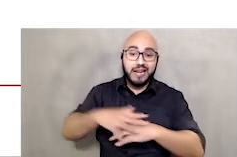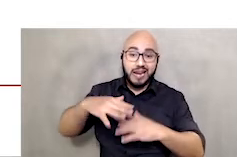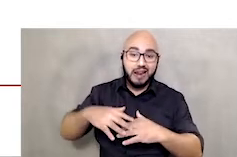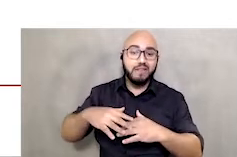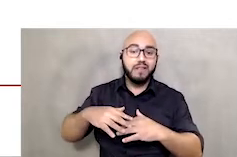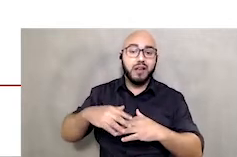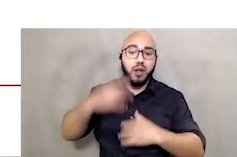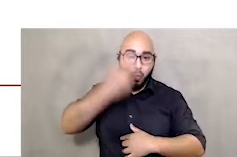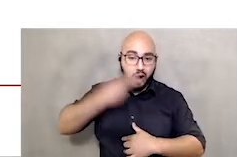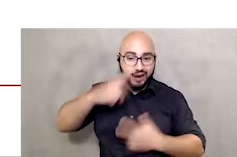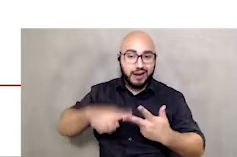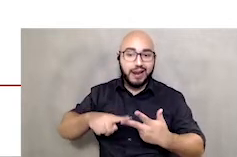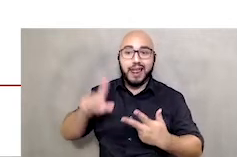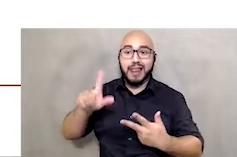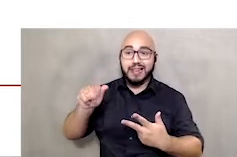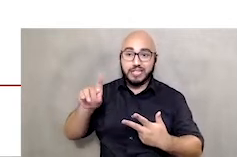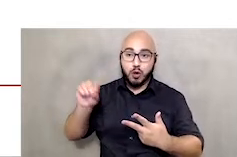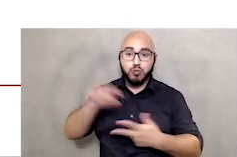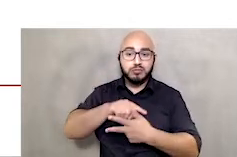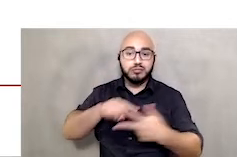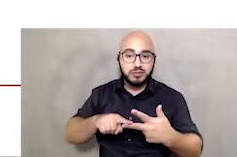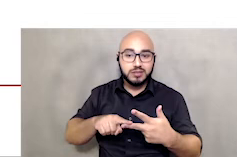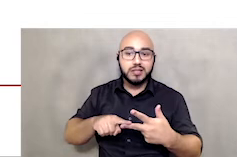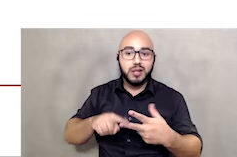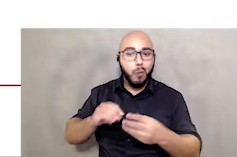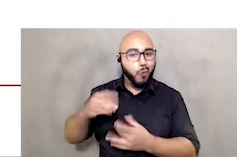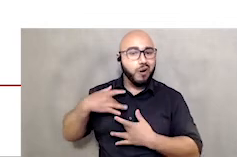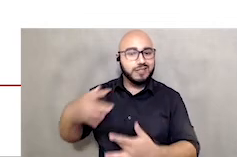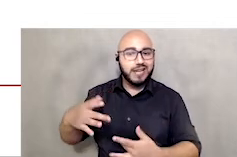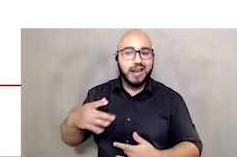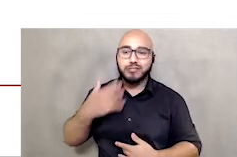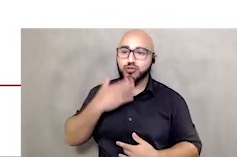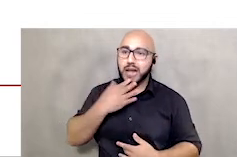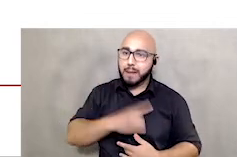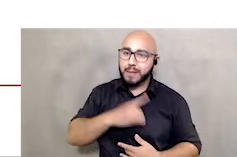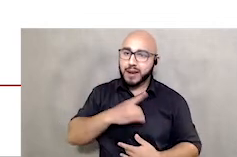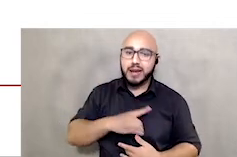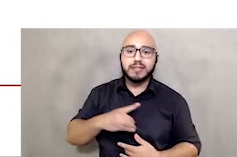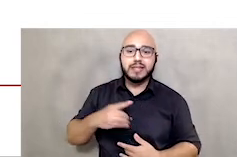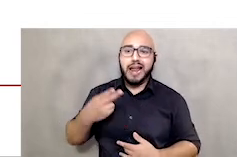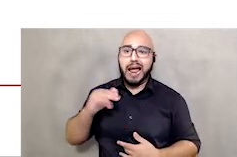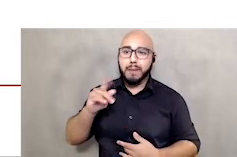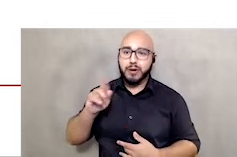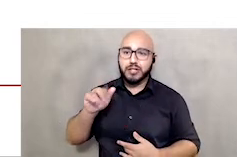by hypertension and diabetes due to chronic stress resulting from discrimination.